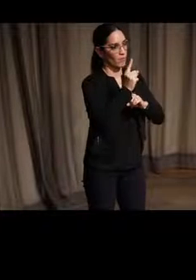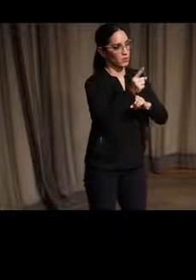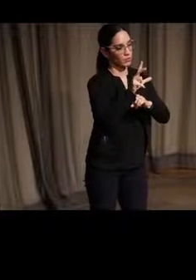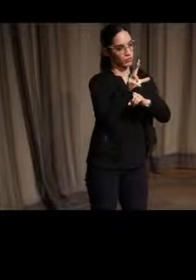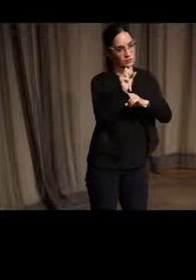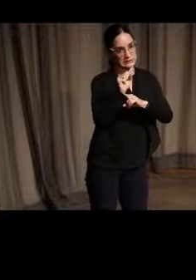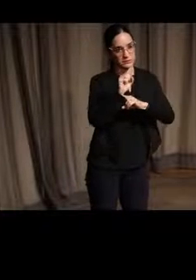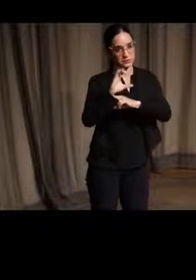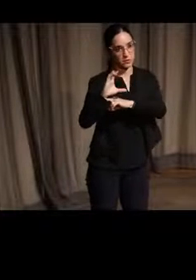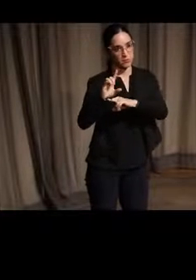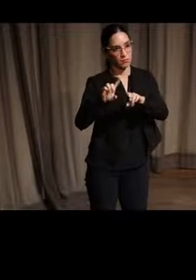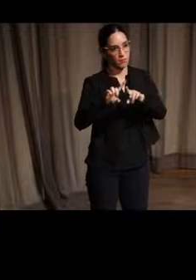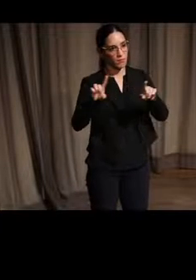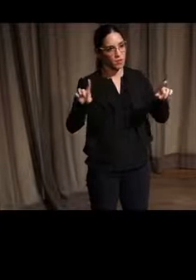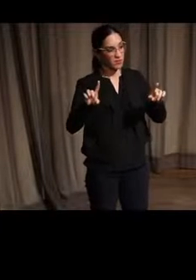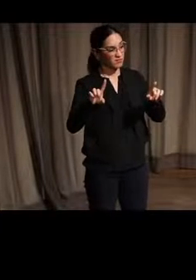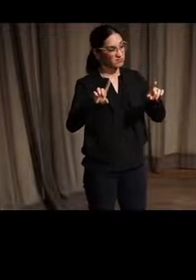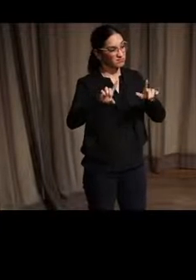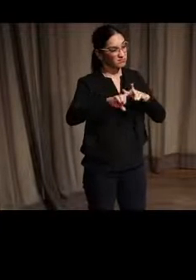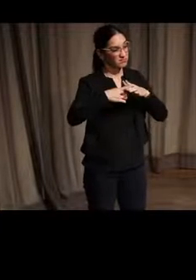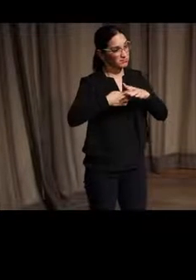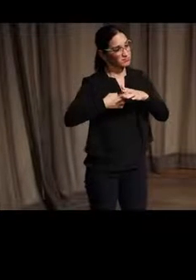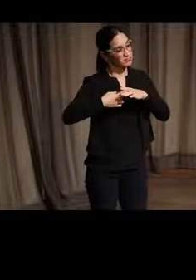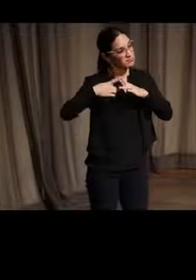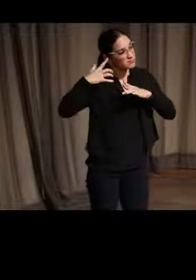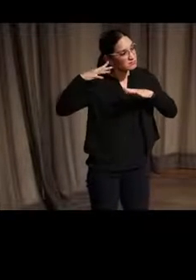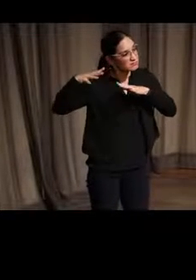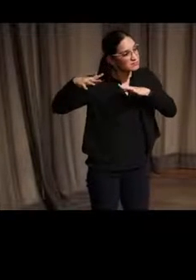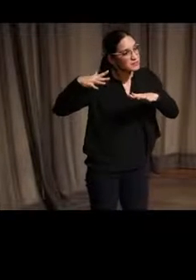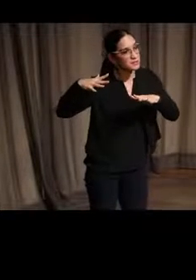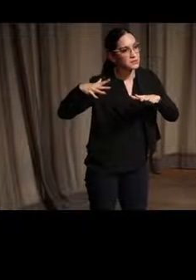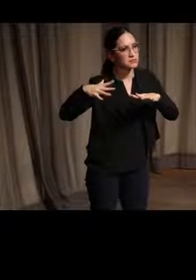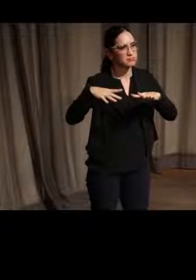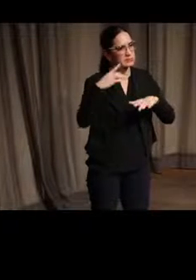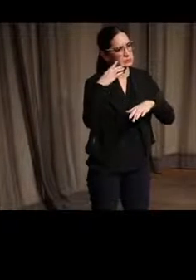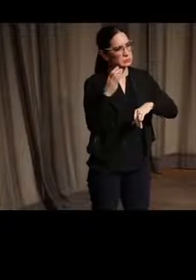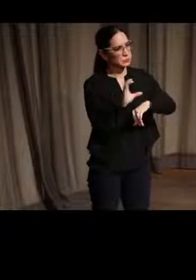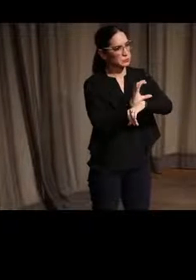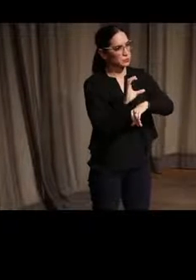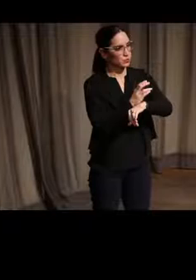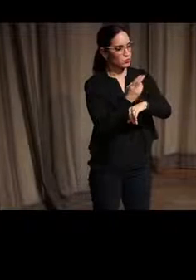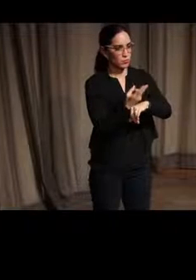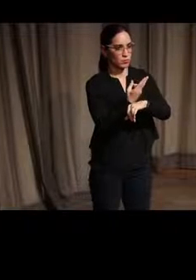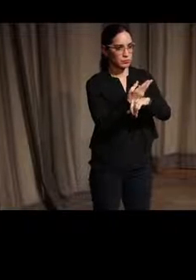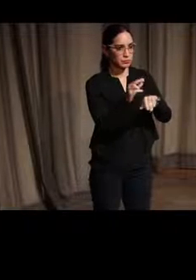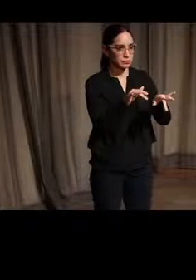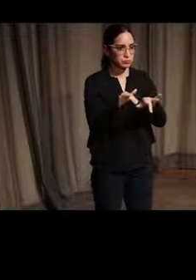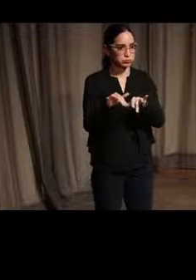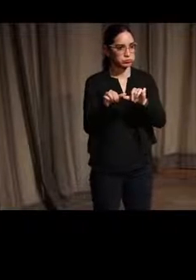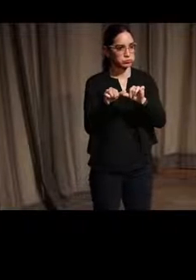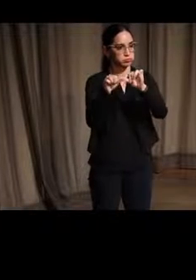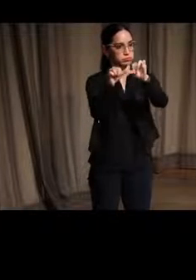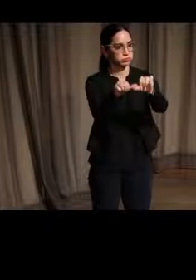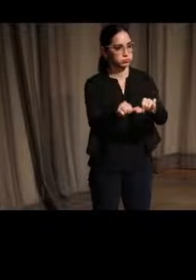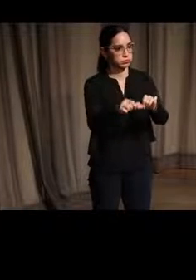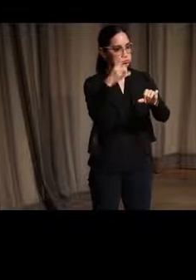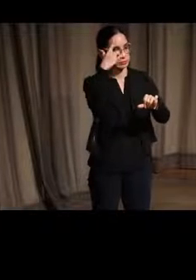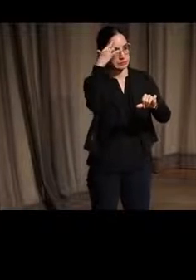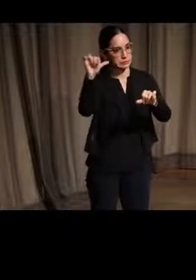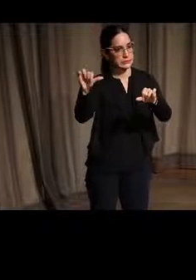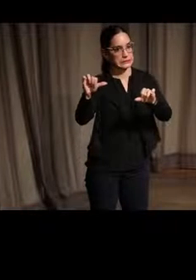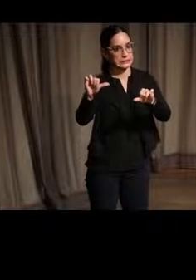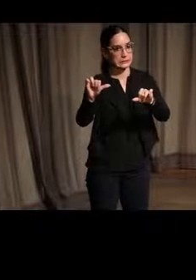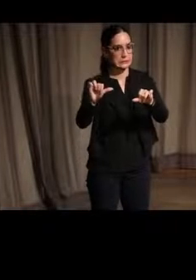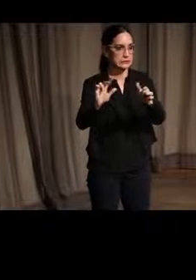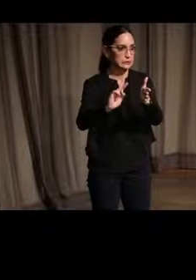in the composition. So once it plays on a computer, and once it plays, it goes forever, and it will never sound the same way